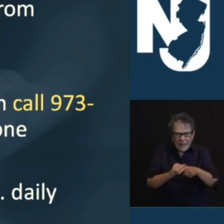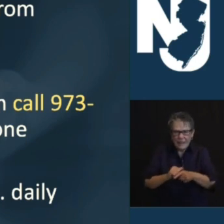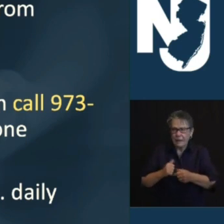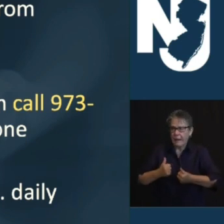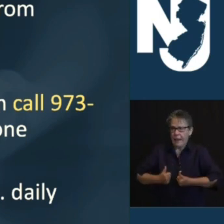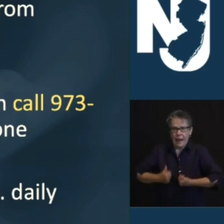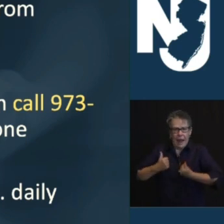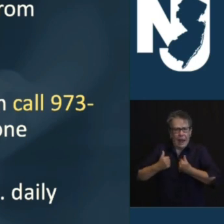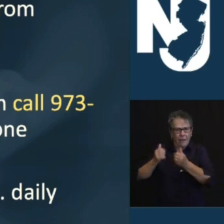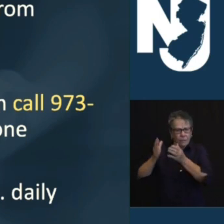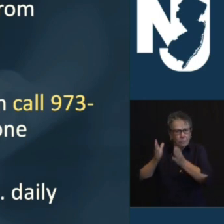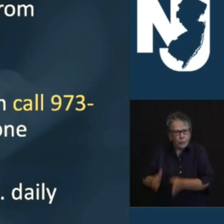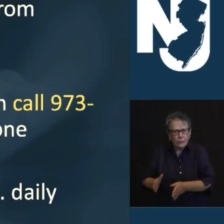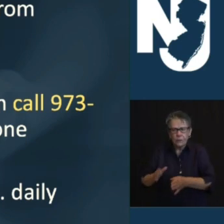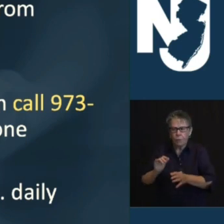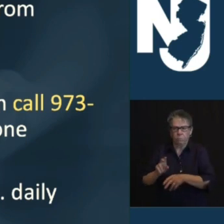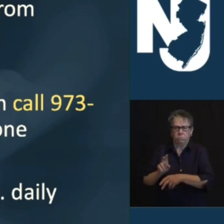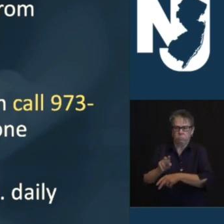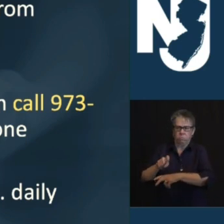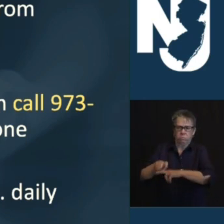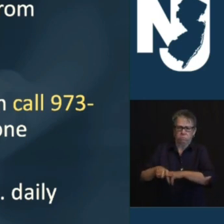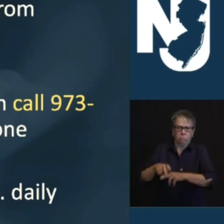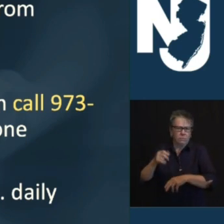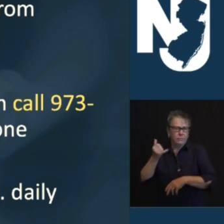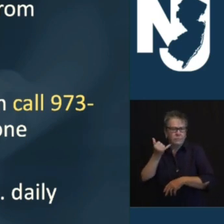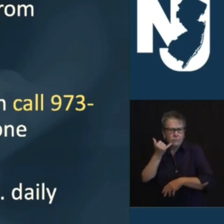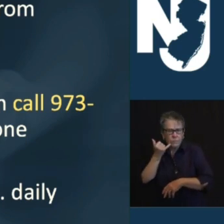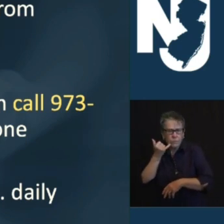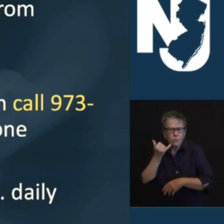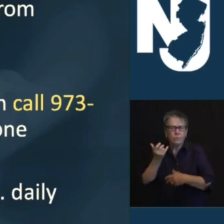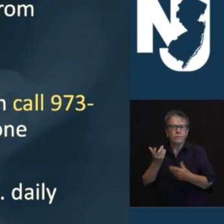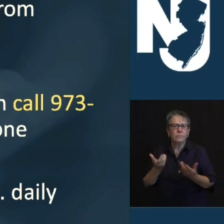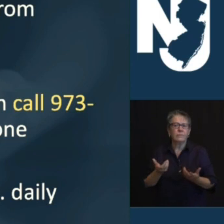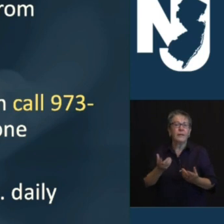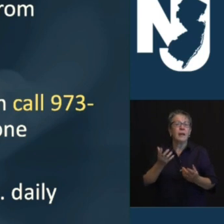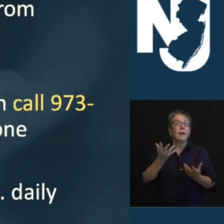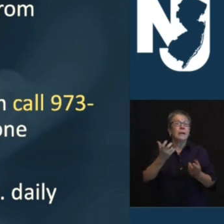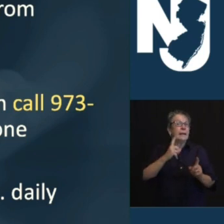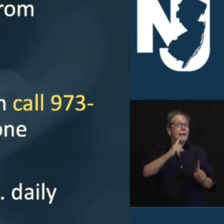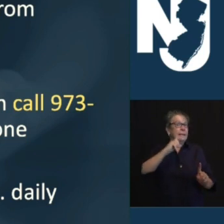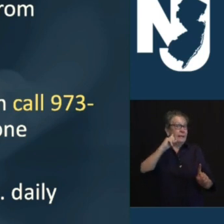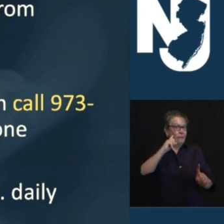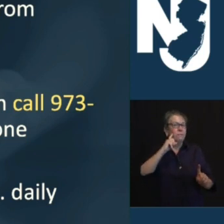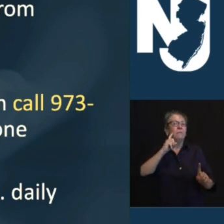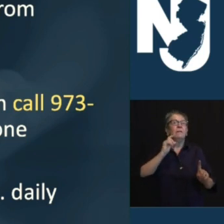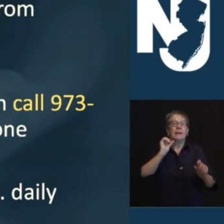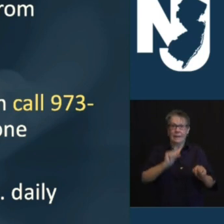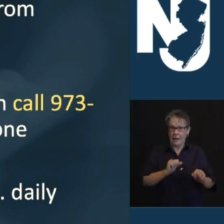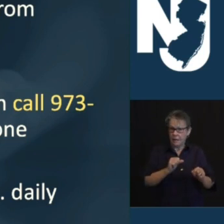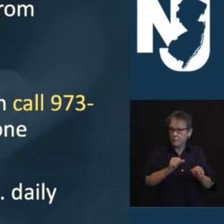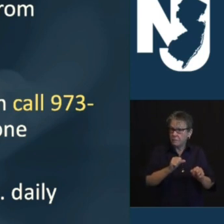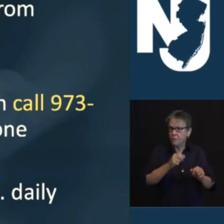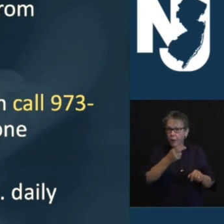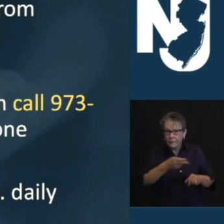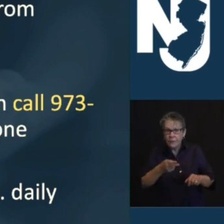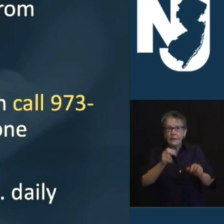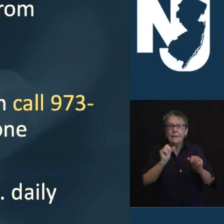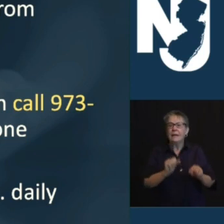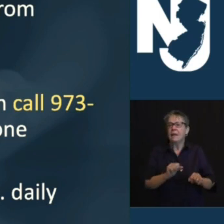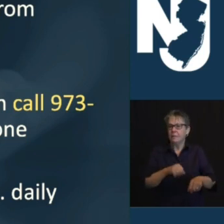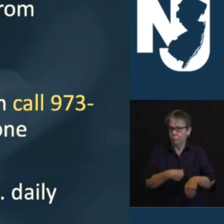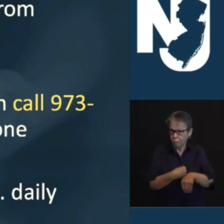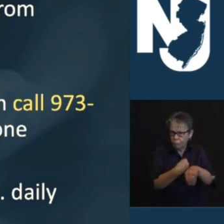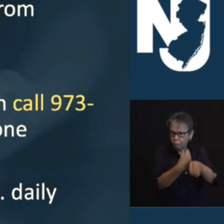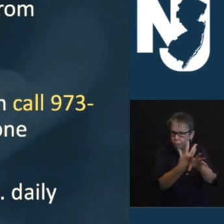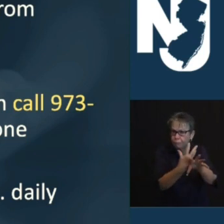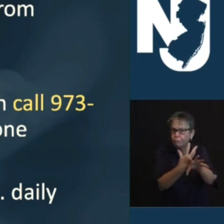help is also available through a partnership with Access at St. Joseph's Health in Patterson. I was on with Kevin Slavin,